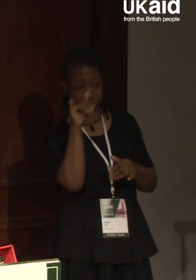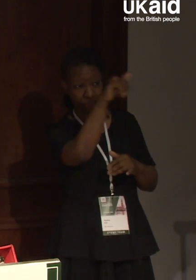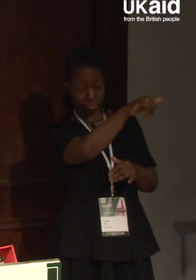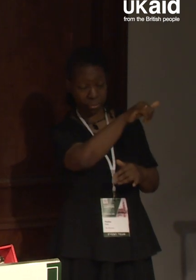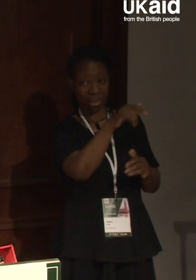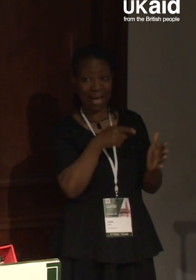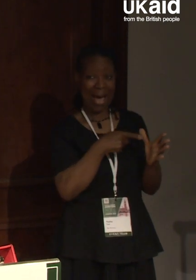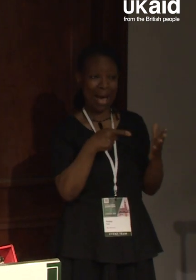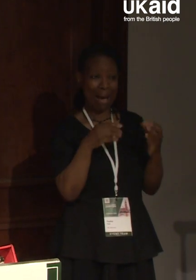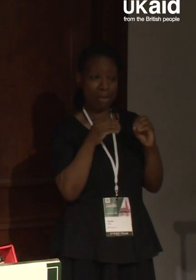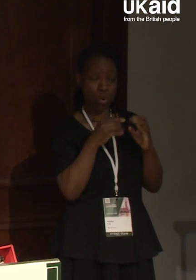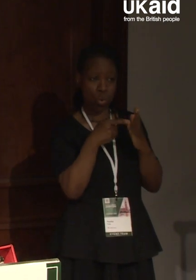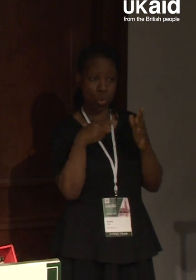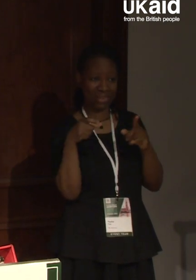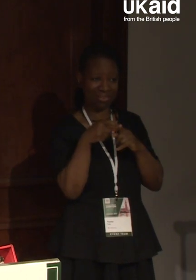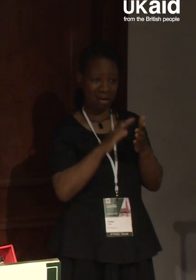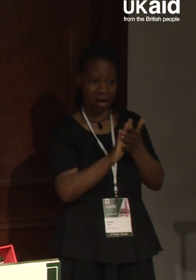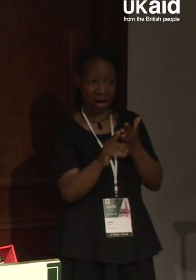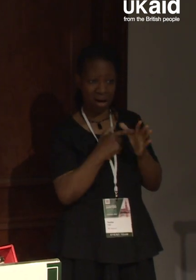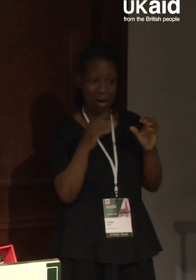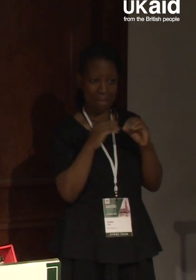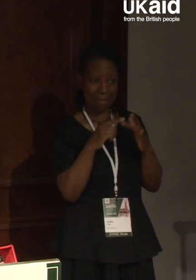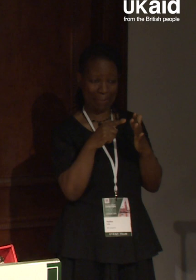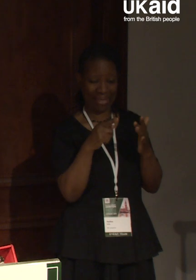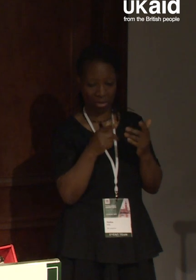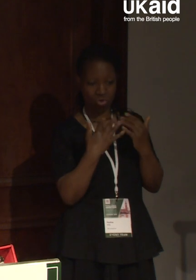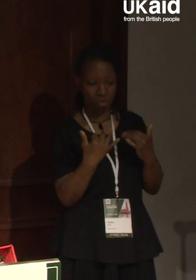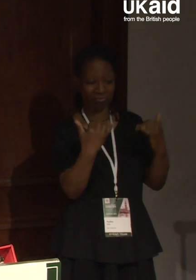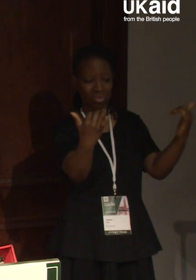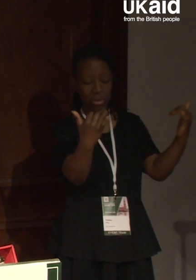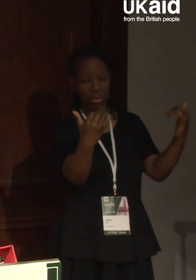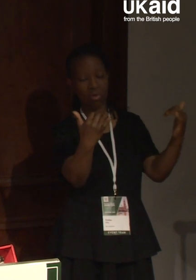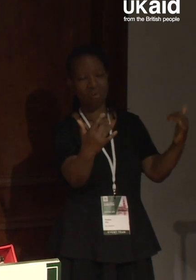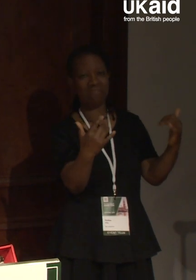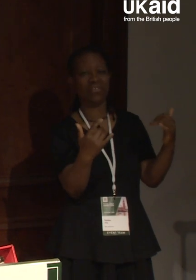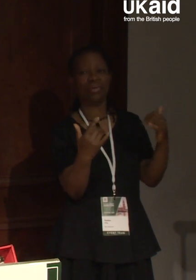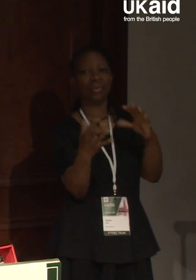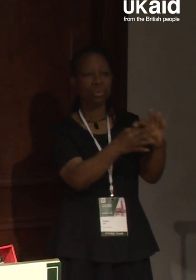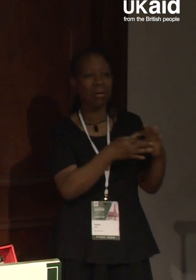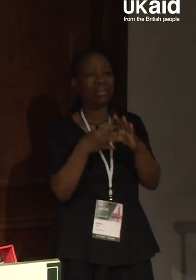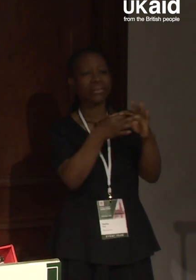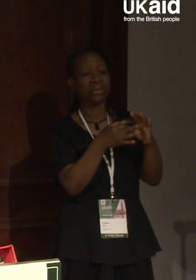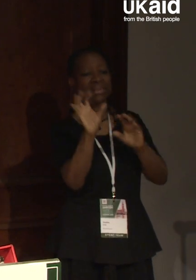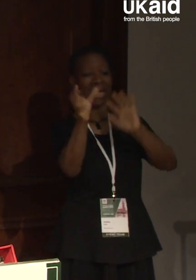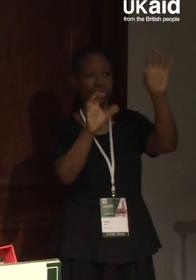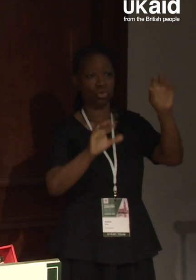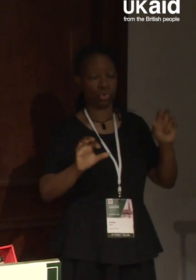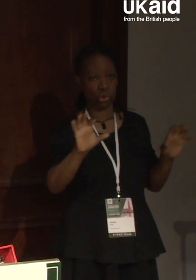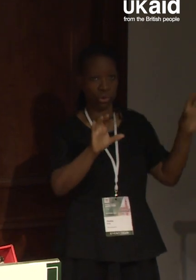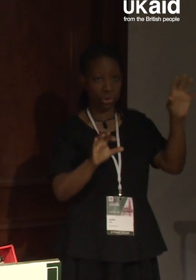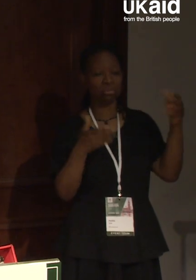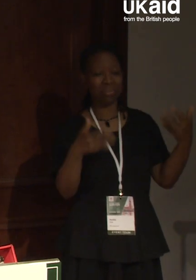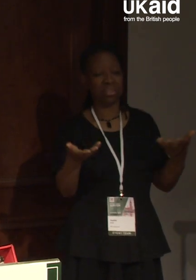the conference with the Secretary General of the United Nations and perhaps some other people in this room, which is the preparation for what then happens at the